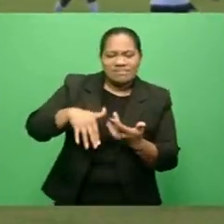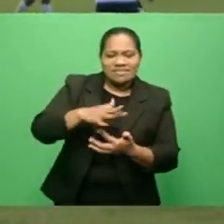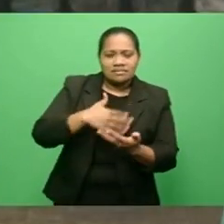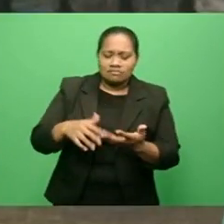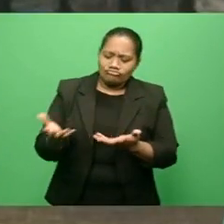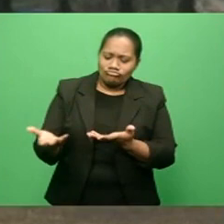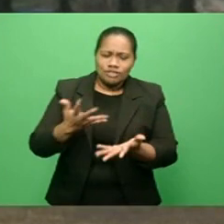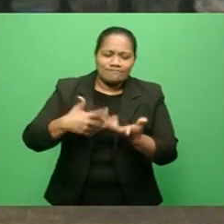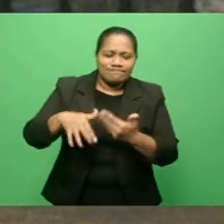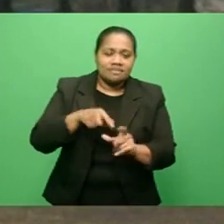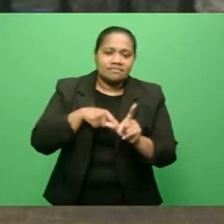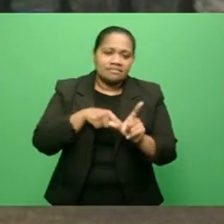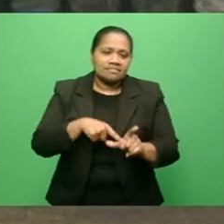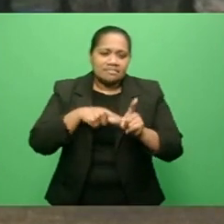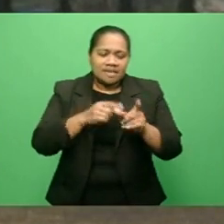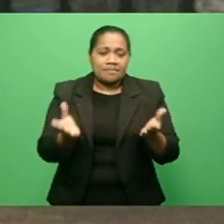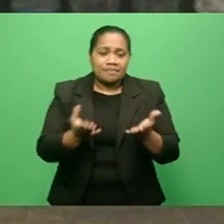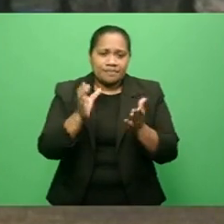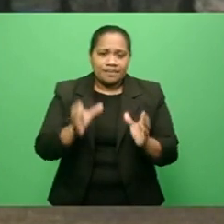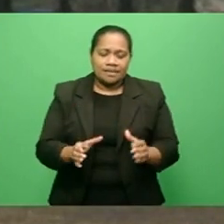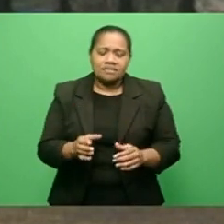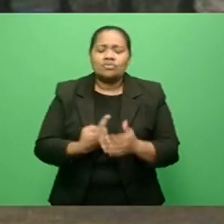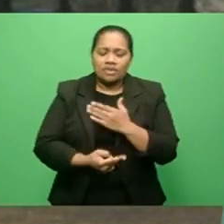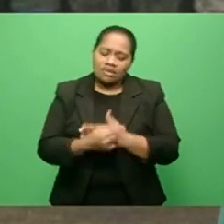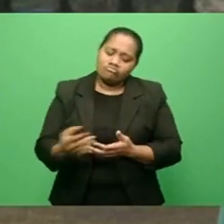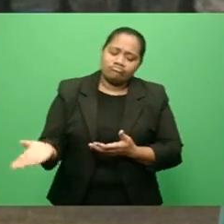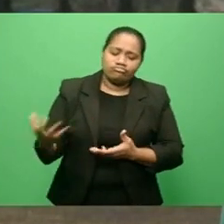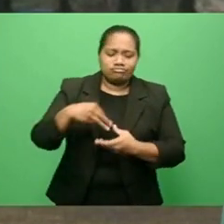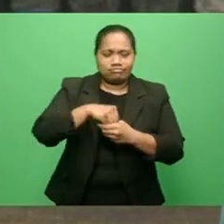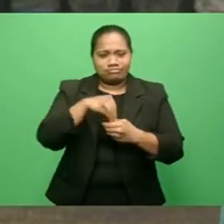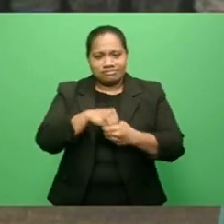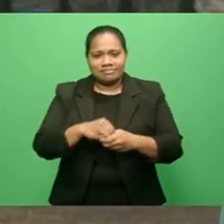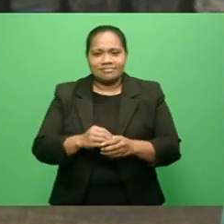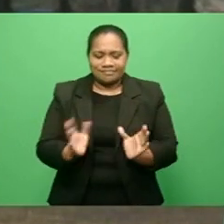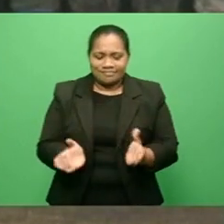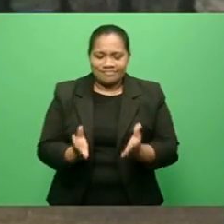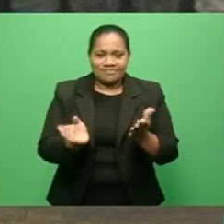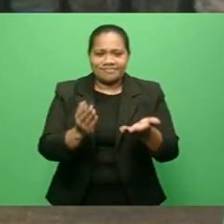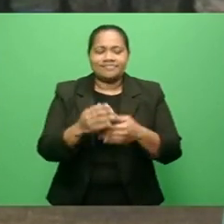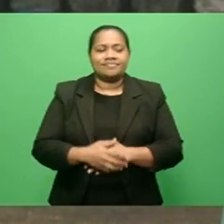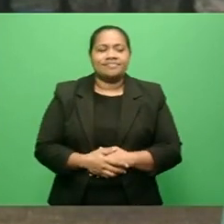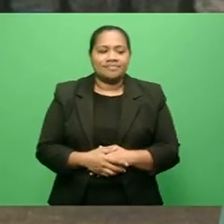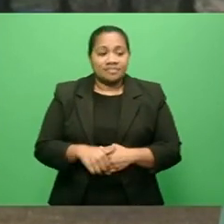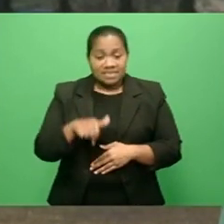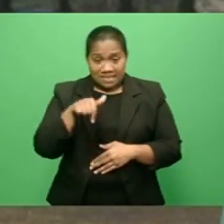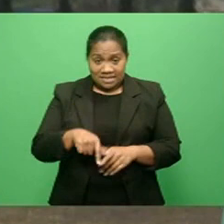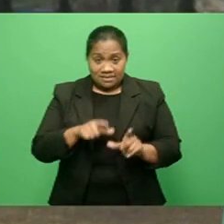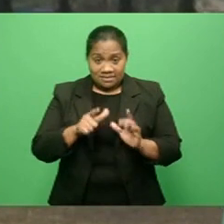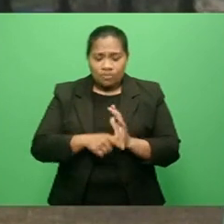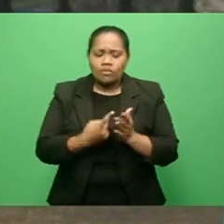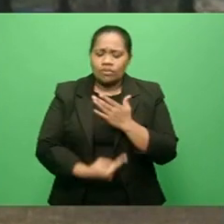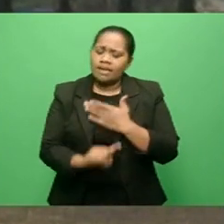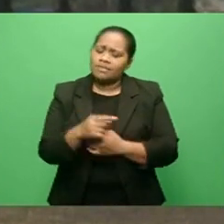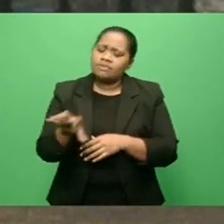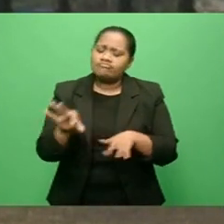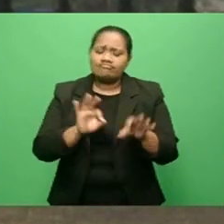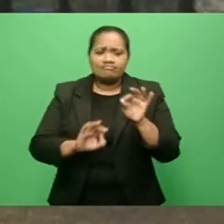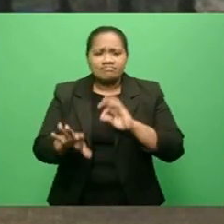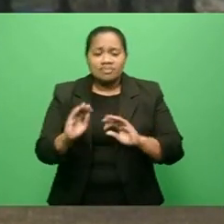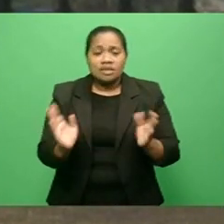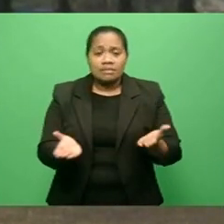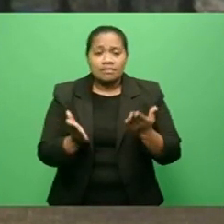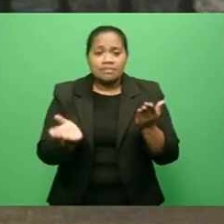squad. D has been the base for selecting the players this time, and we have